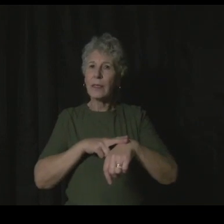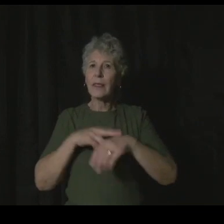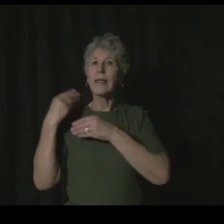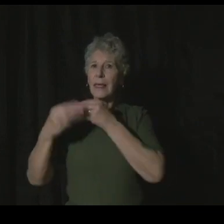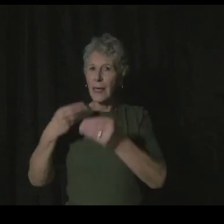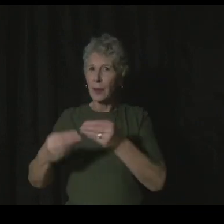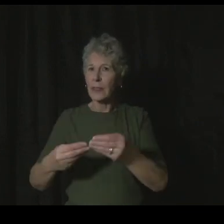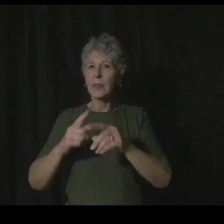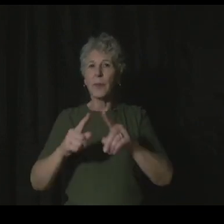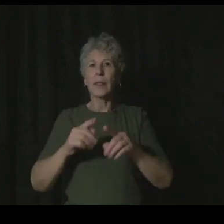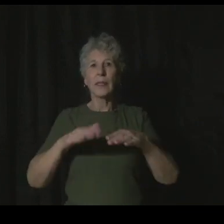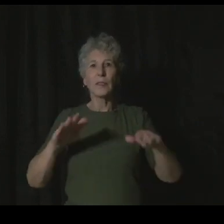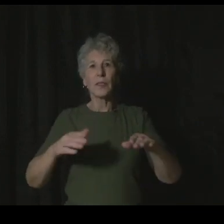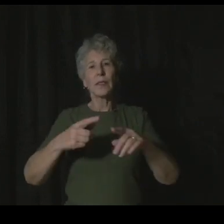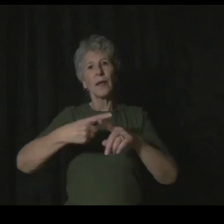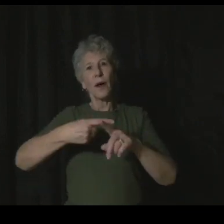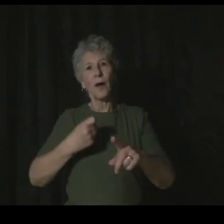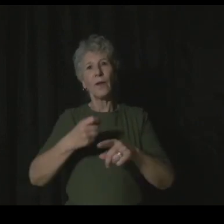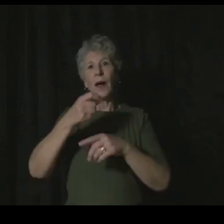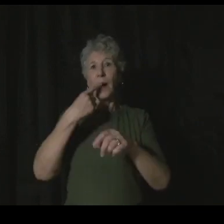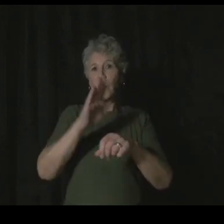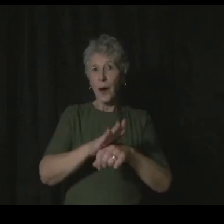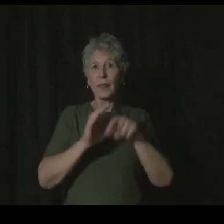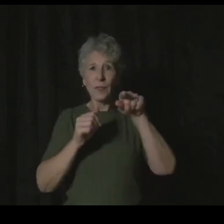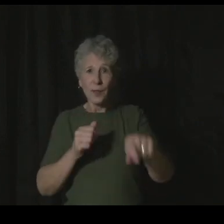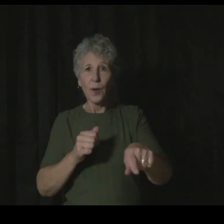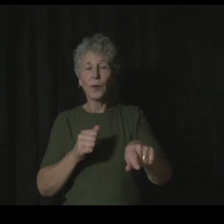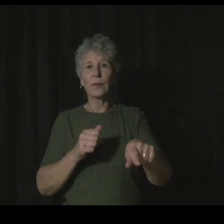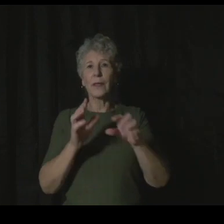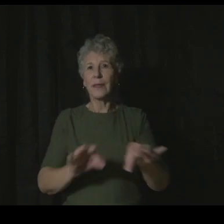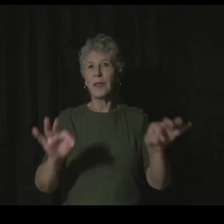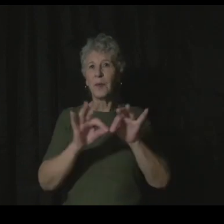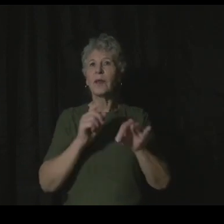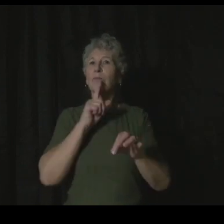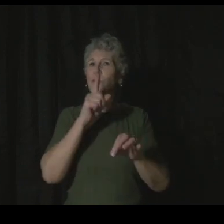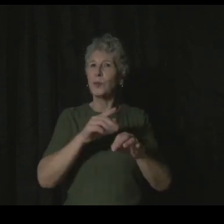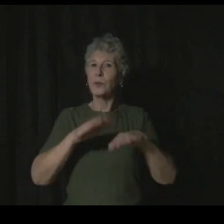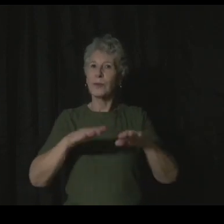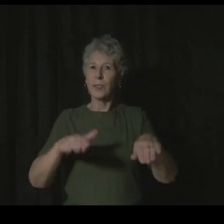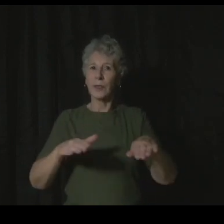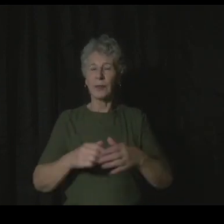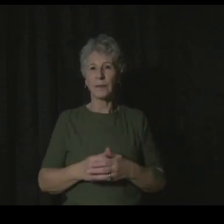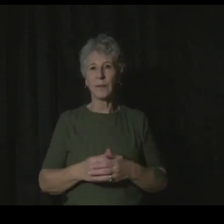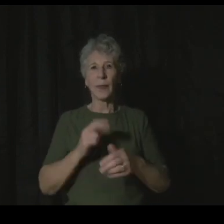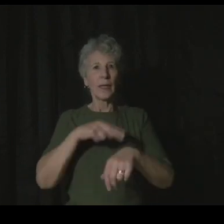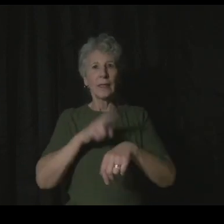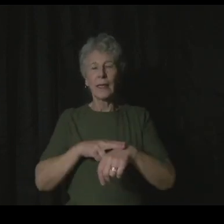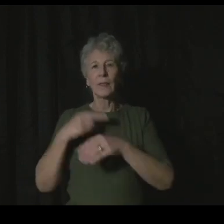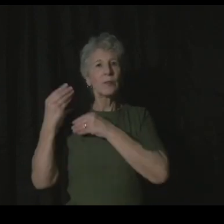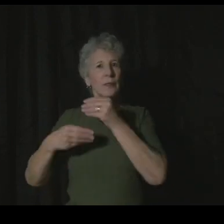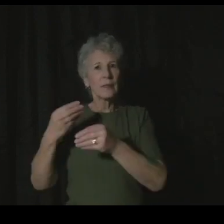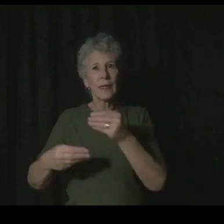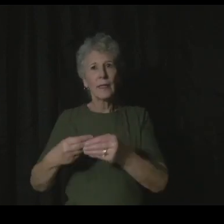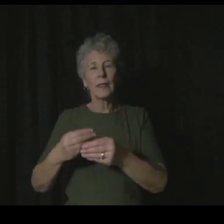inheritance, but the children of the promise are the ones who are counted as his true offspring. Natural descent